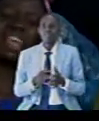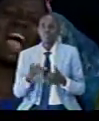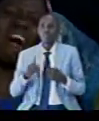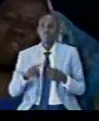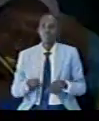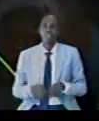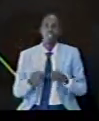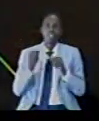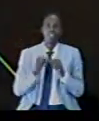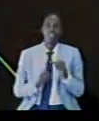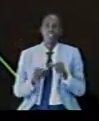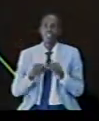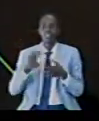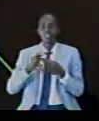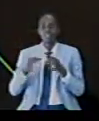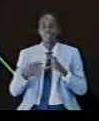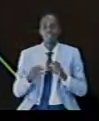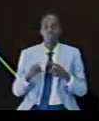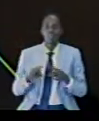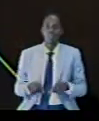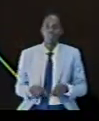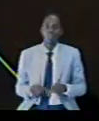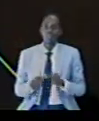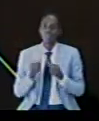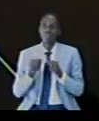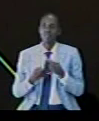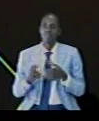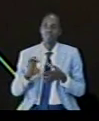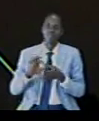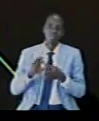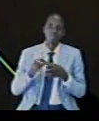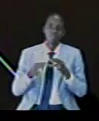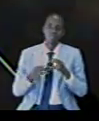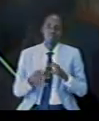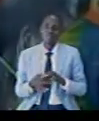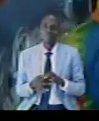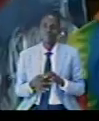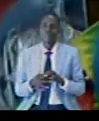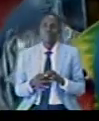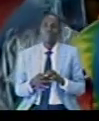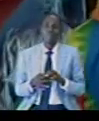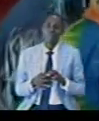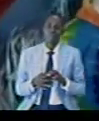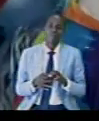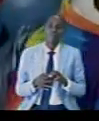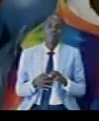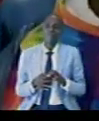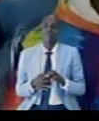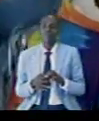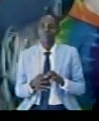break every chain. In the name of Jesus.